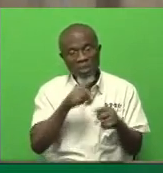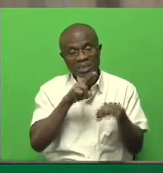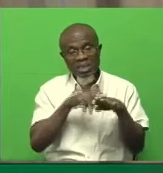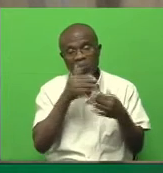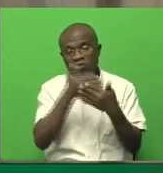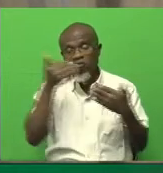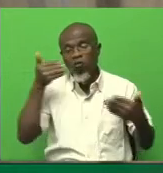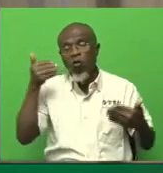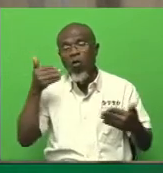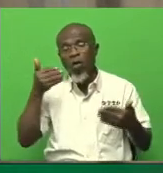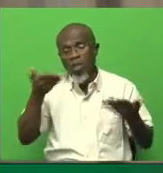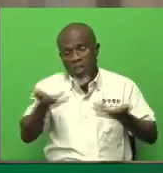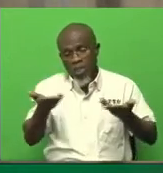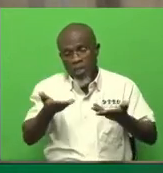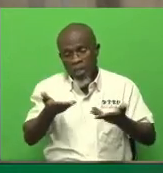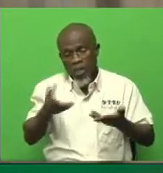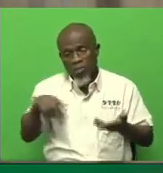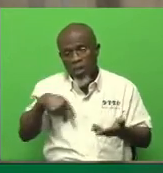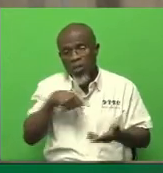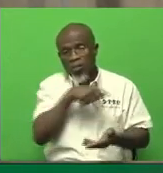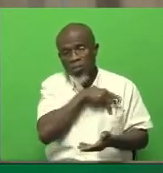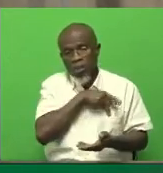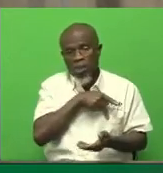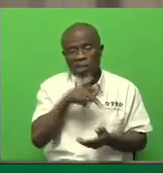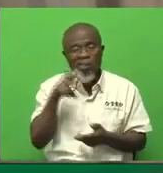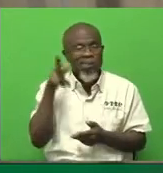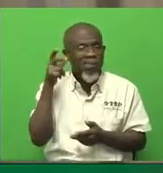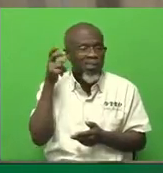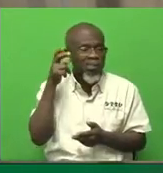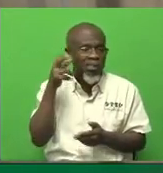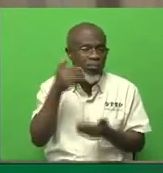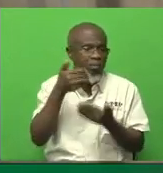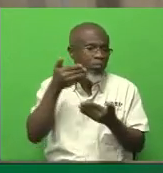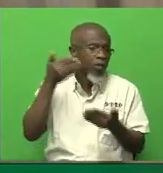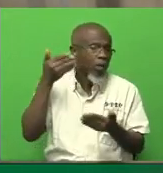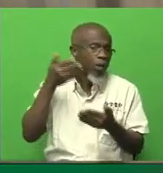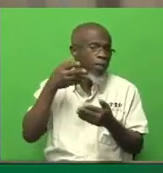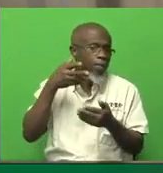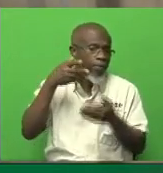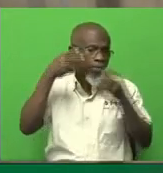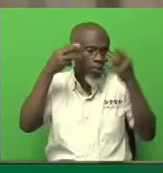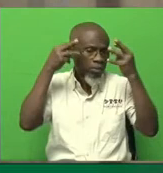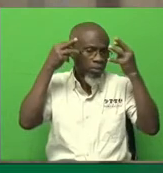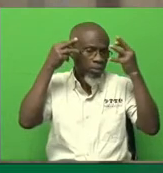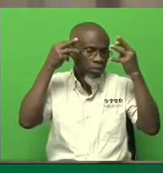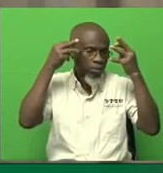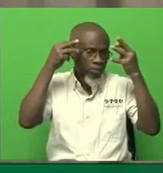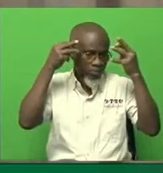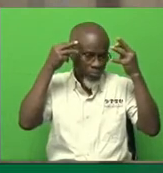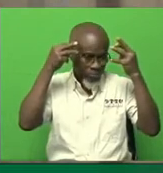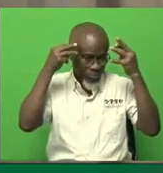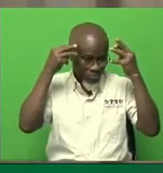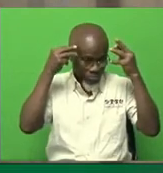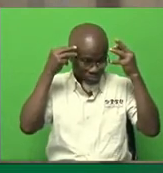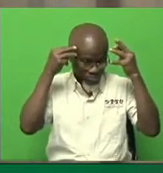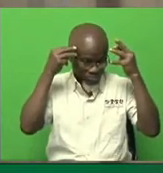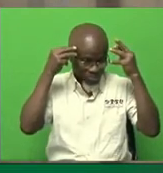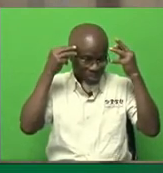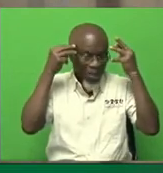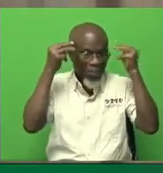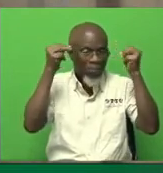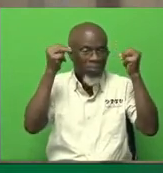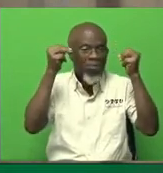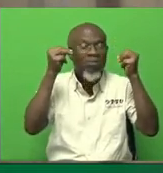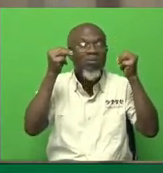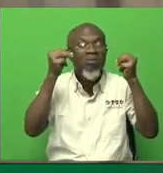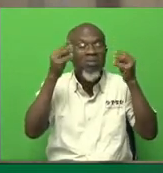I recall the former minister of Education telling us why we needed to reduce that's the